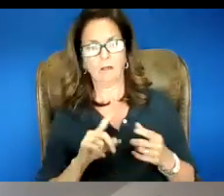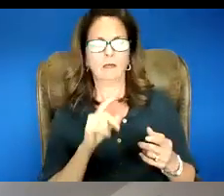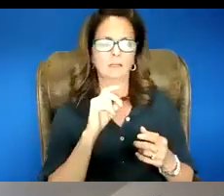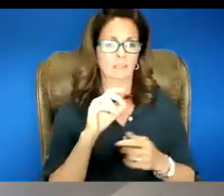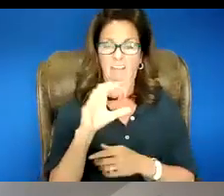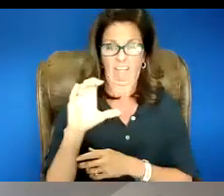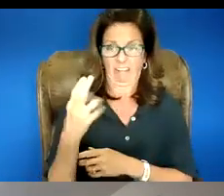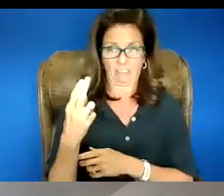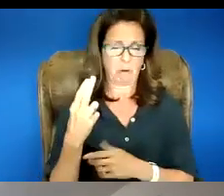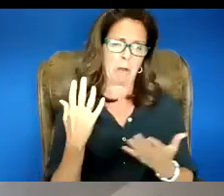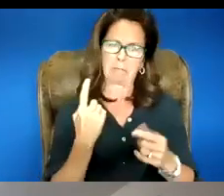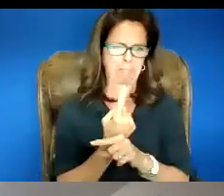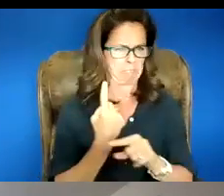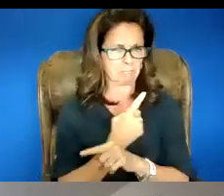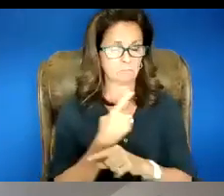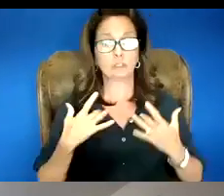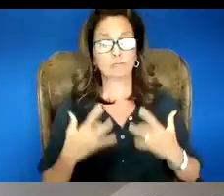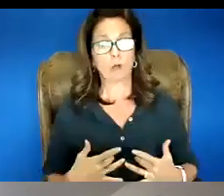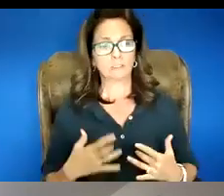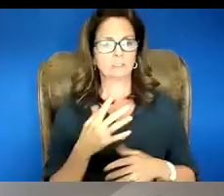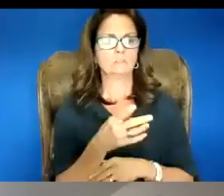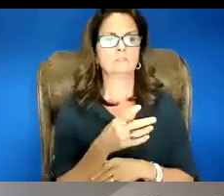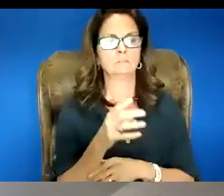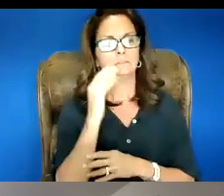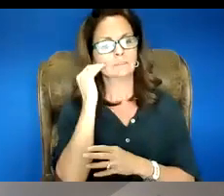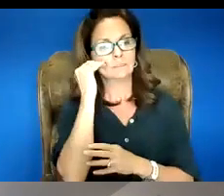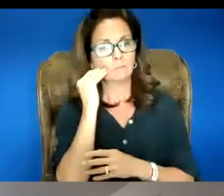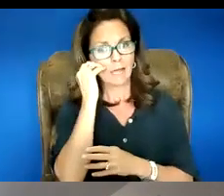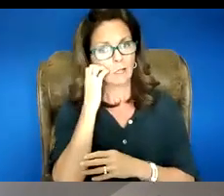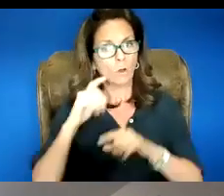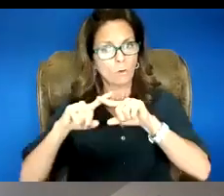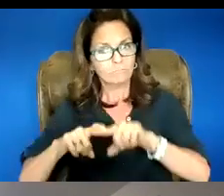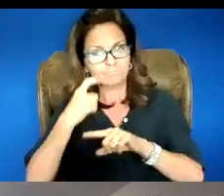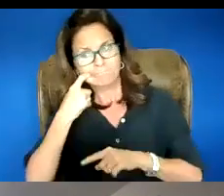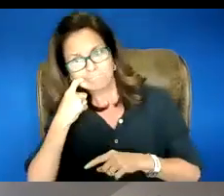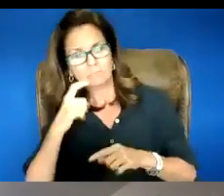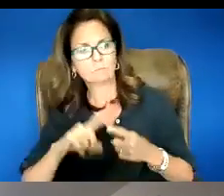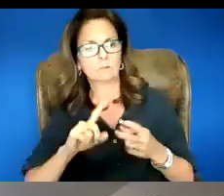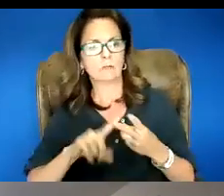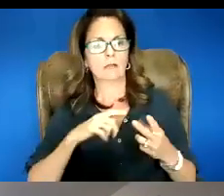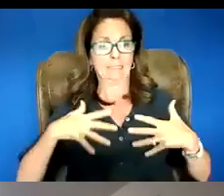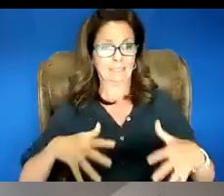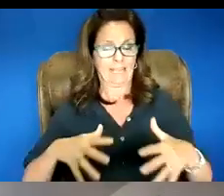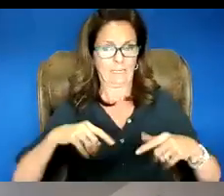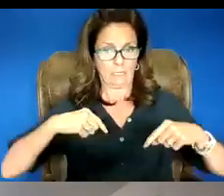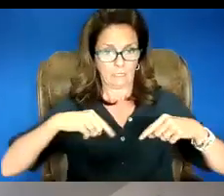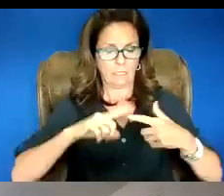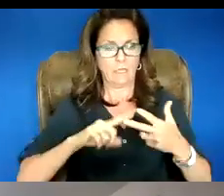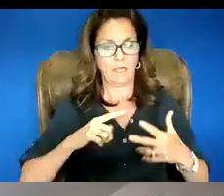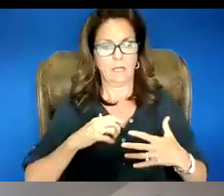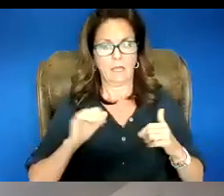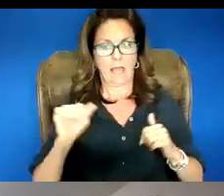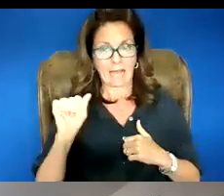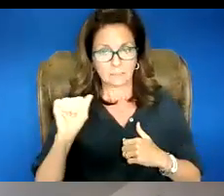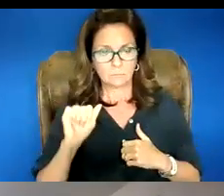cholesterol, depression, tobacco dependence, anxiety, asthma, and chronic